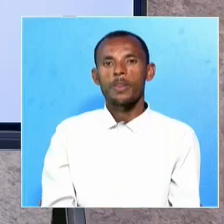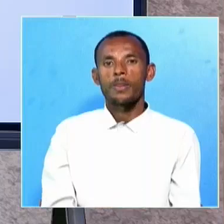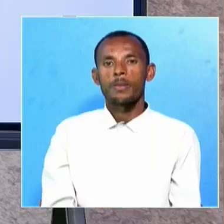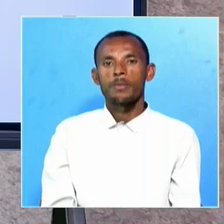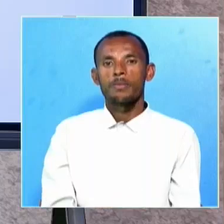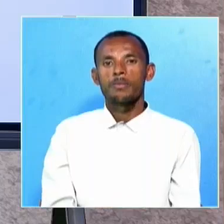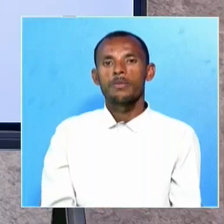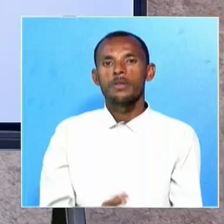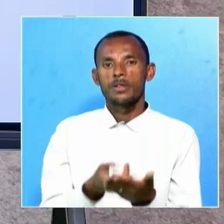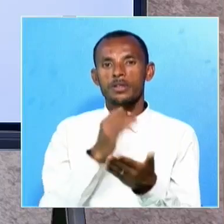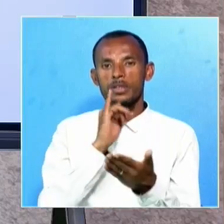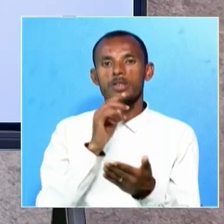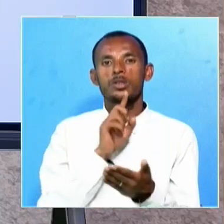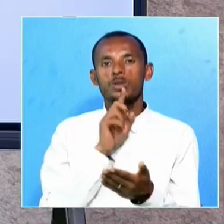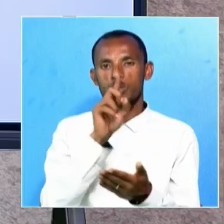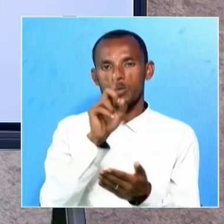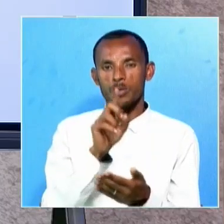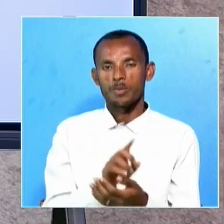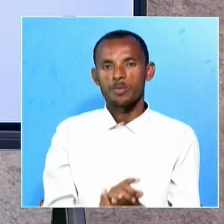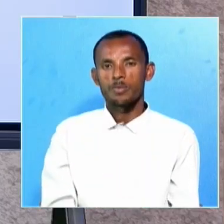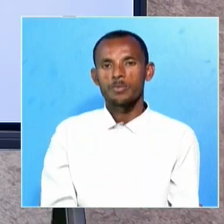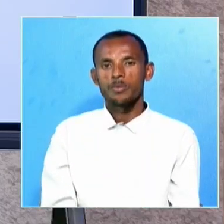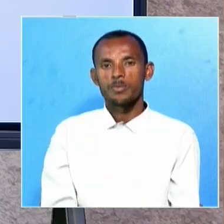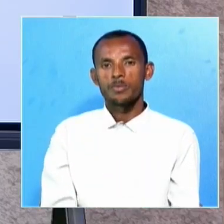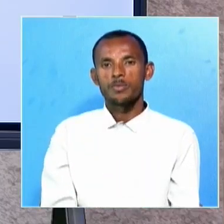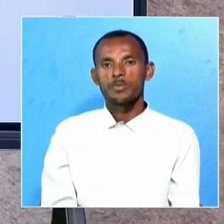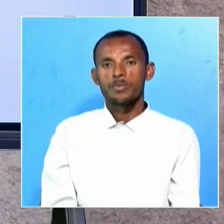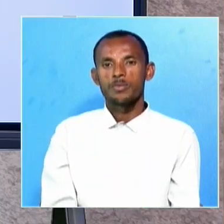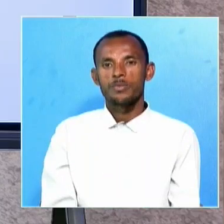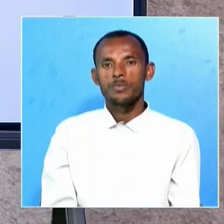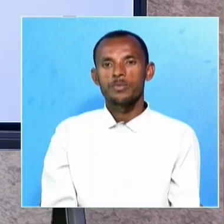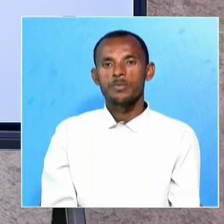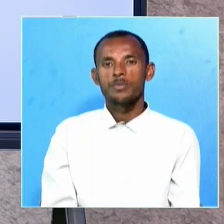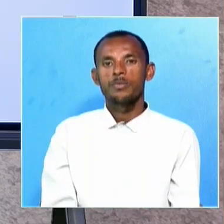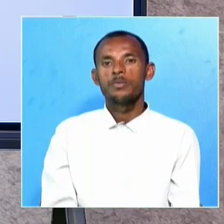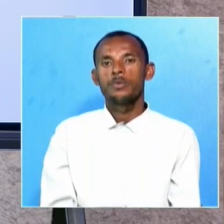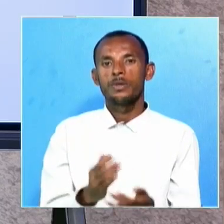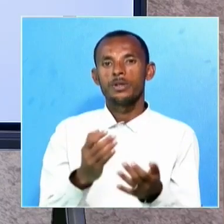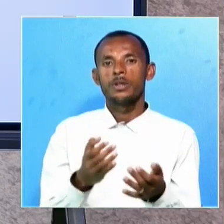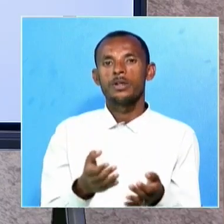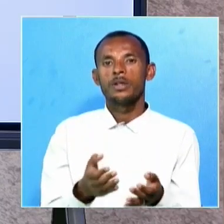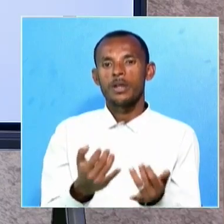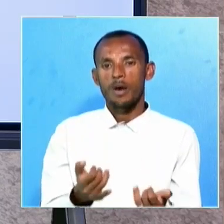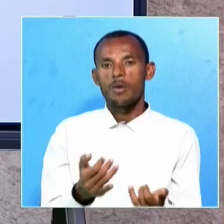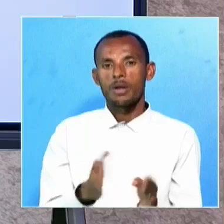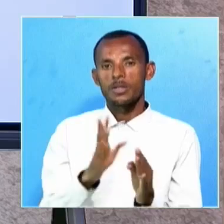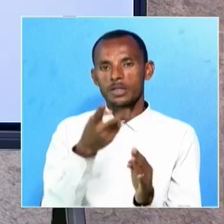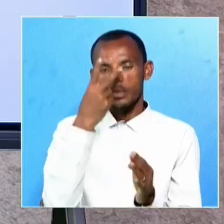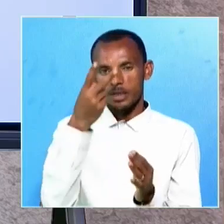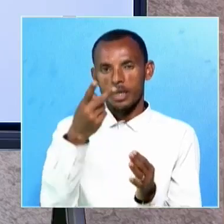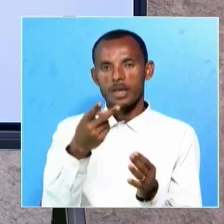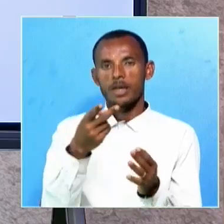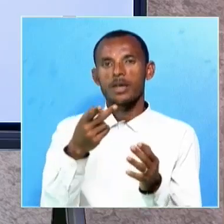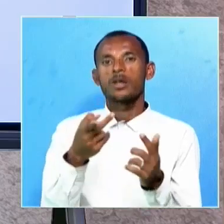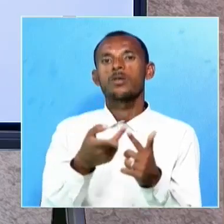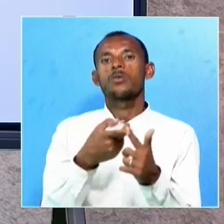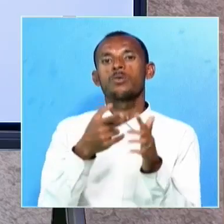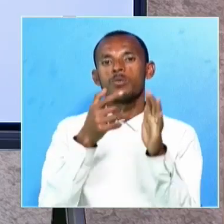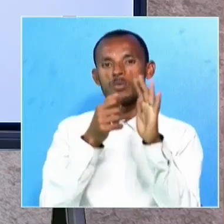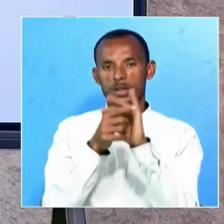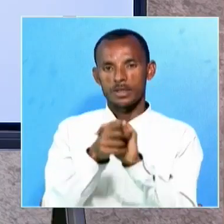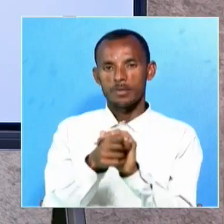true. This one is it is true. Now let's proceed to second example.